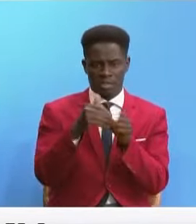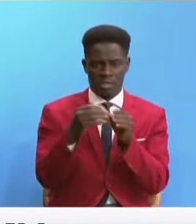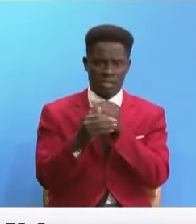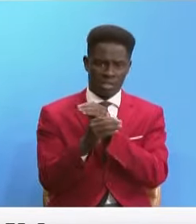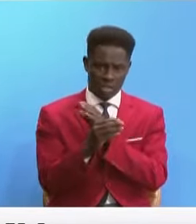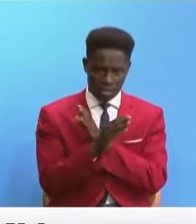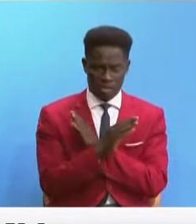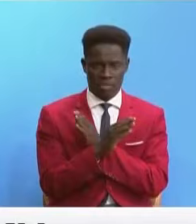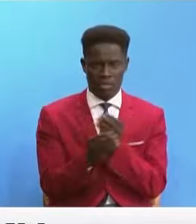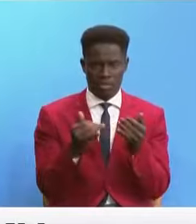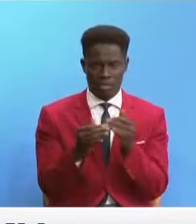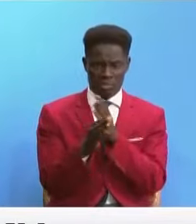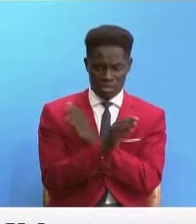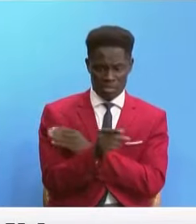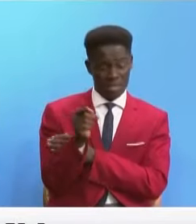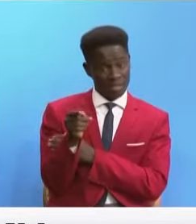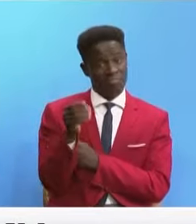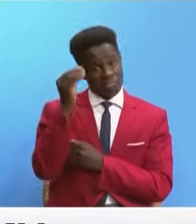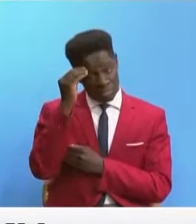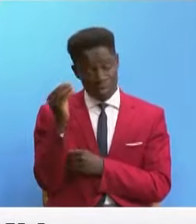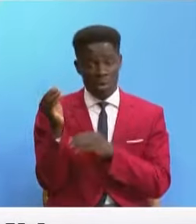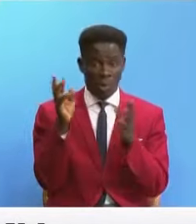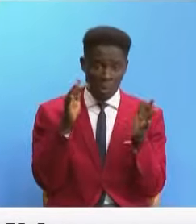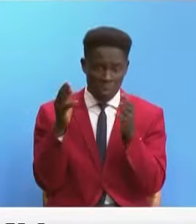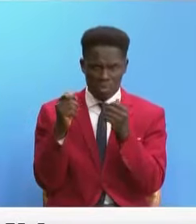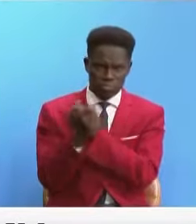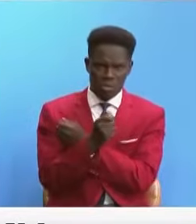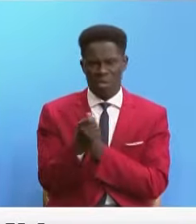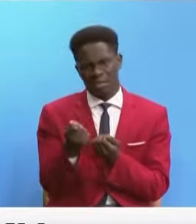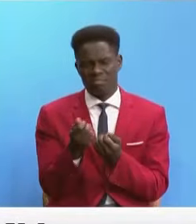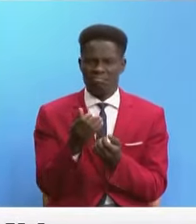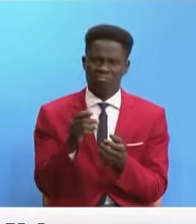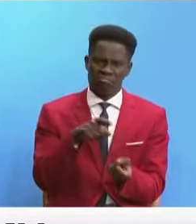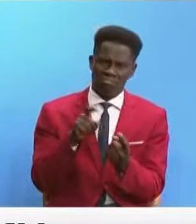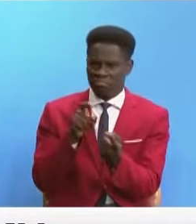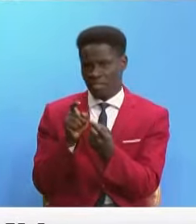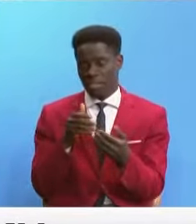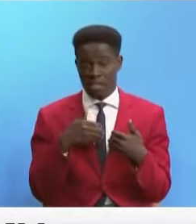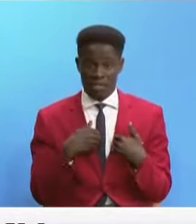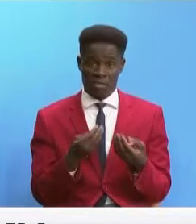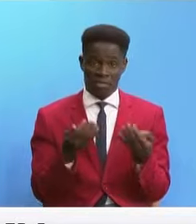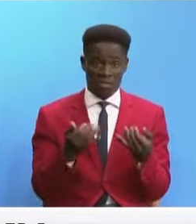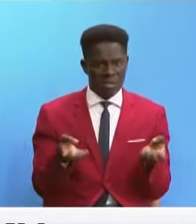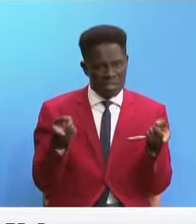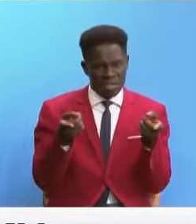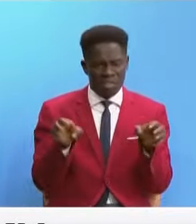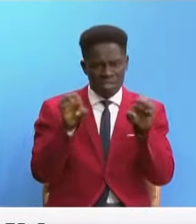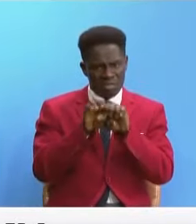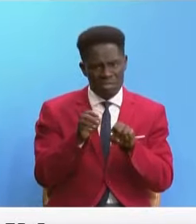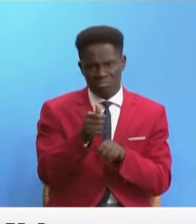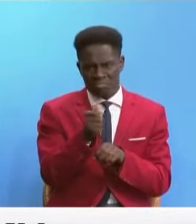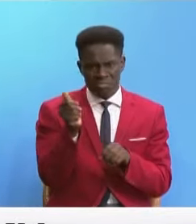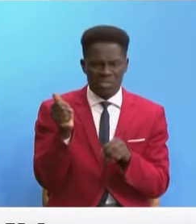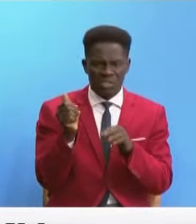significantly impacted by climate change. I already alluded to this, particularly the ongoing El Nino effects and